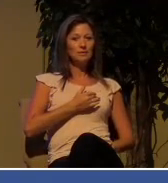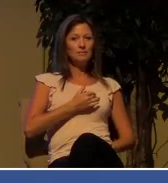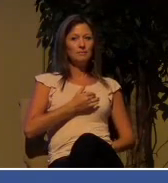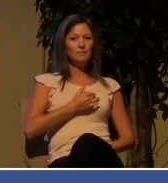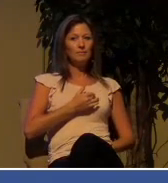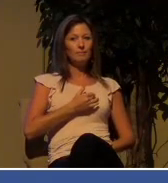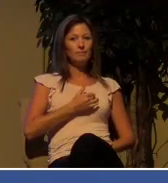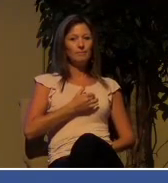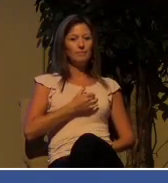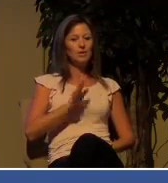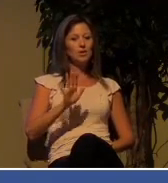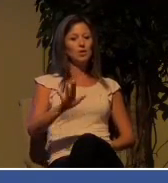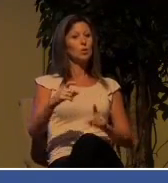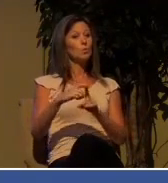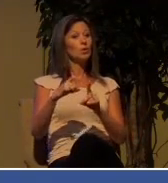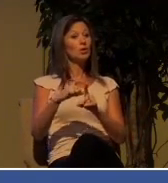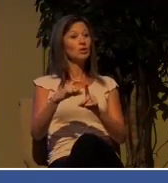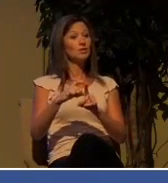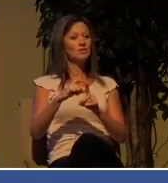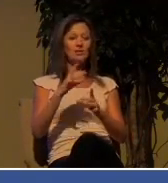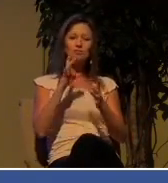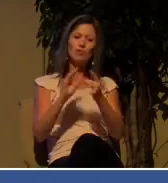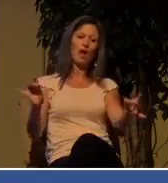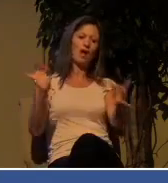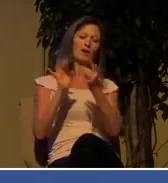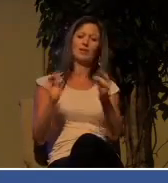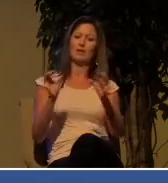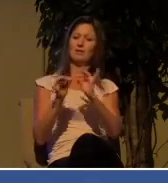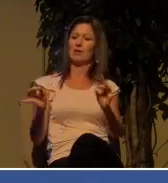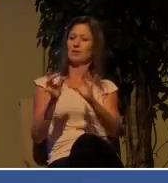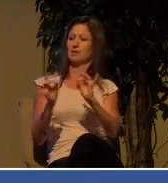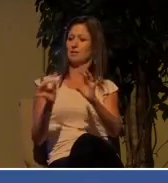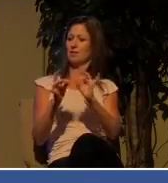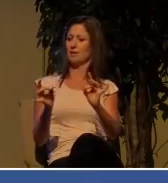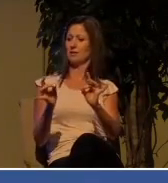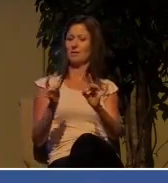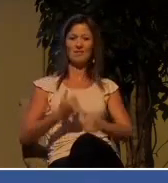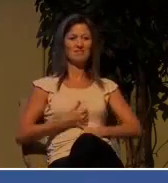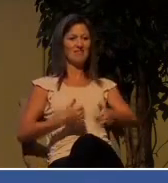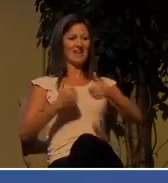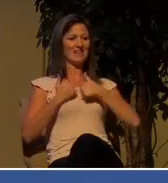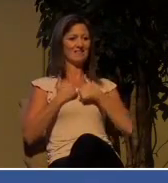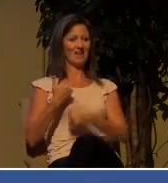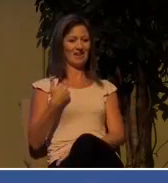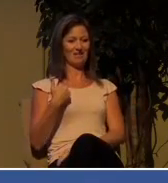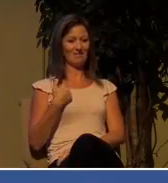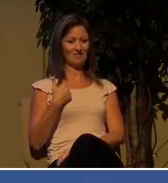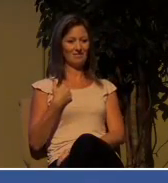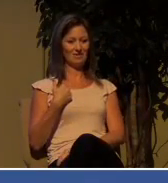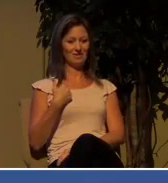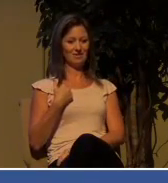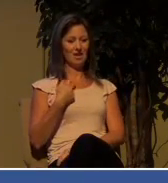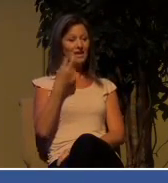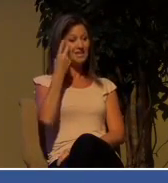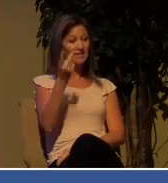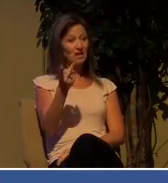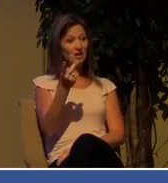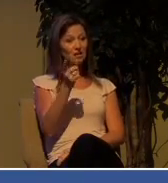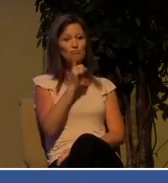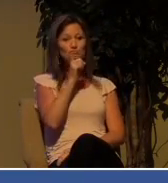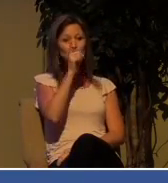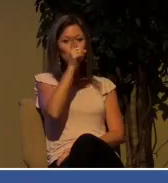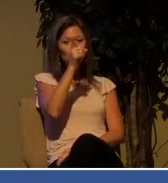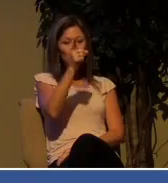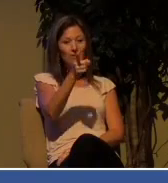There was life in your words. There was the reality of people who knew truly who Jesus